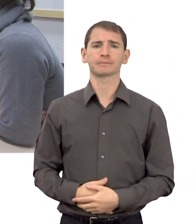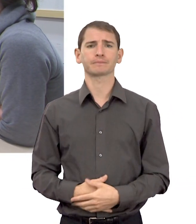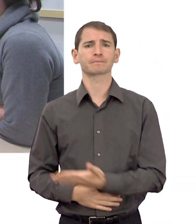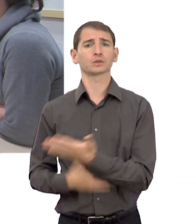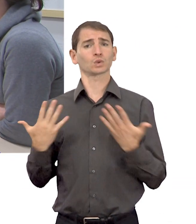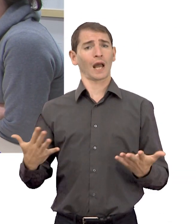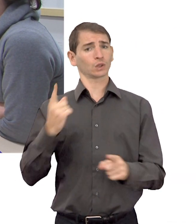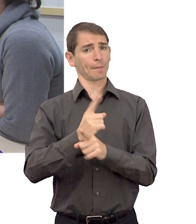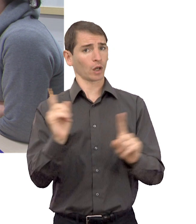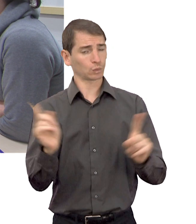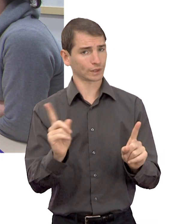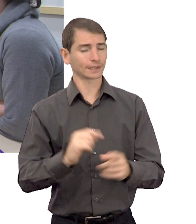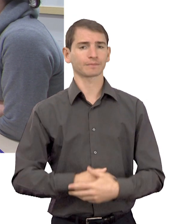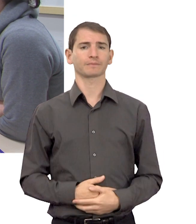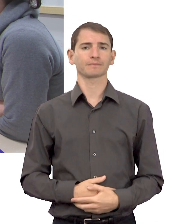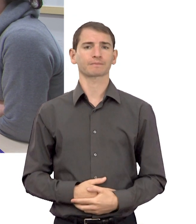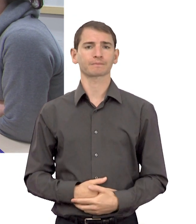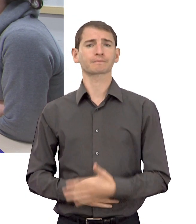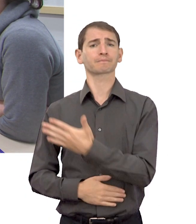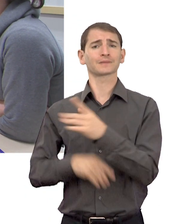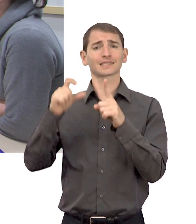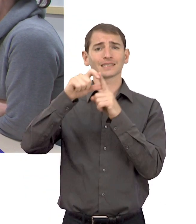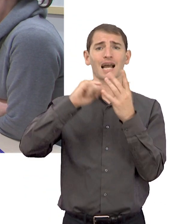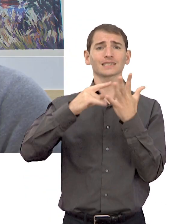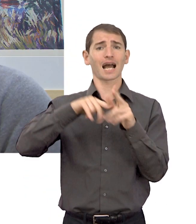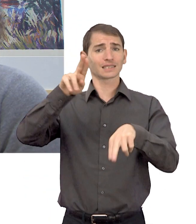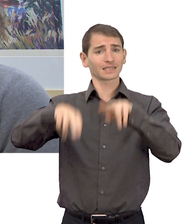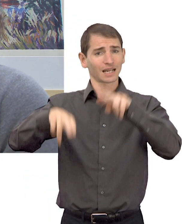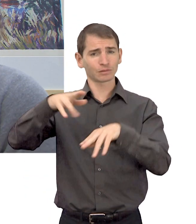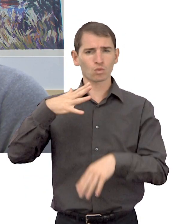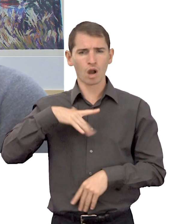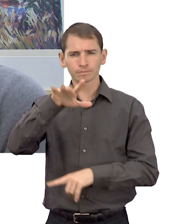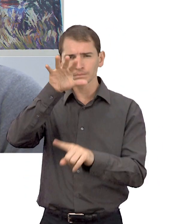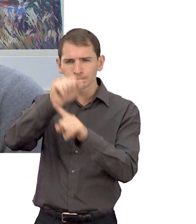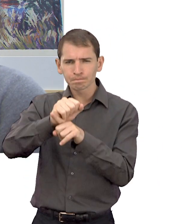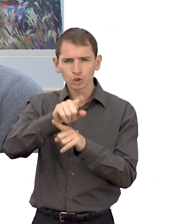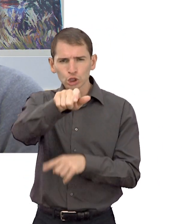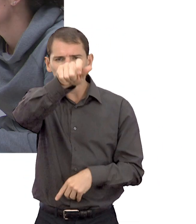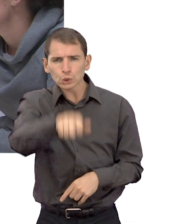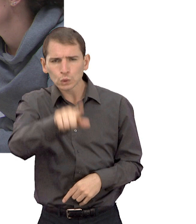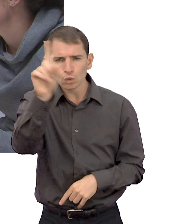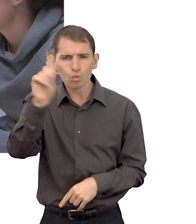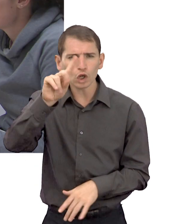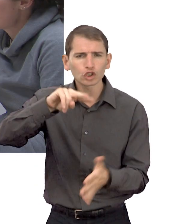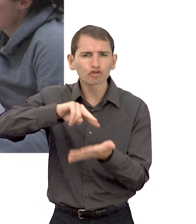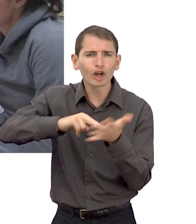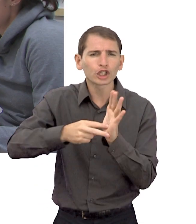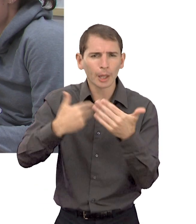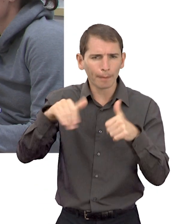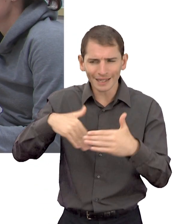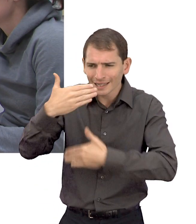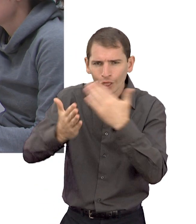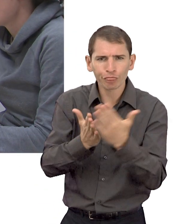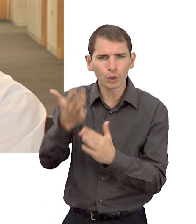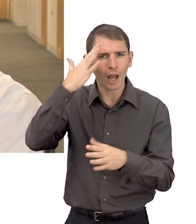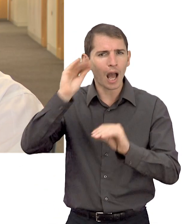today is... The purpose of a DSA needs assessment is to identify how the student has developed strategies over the course of